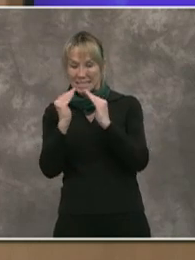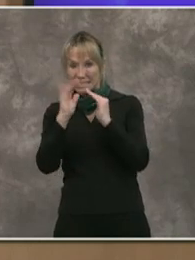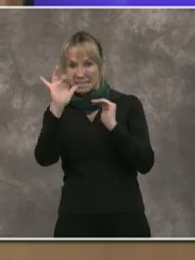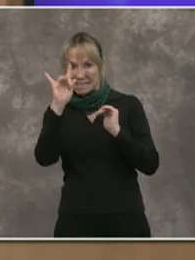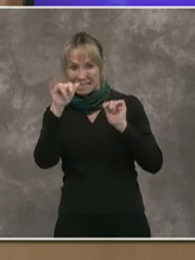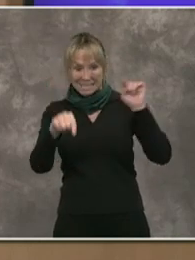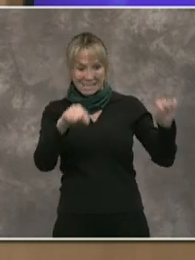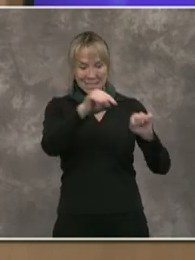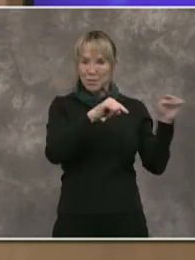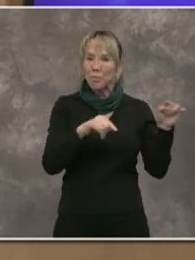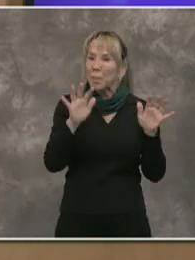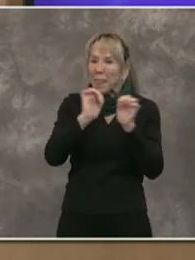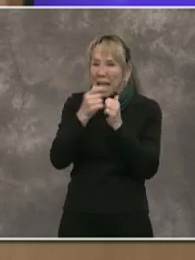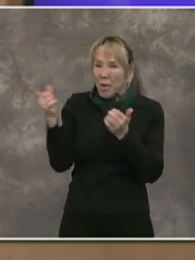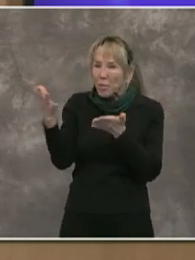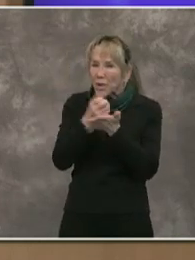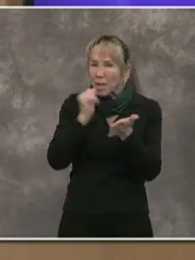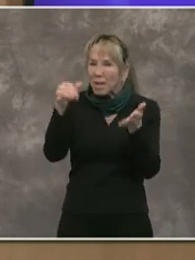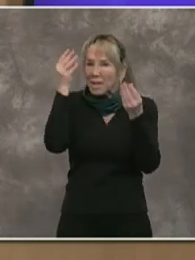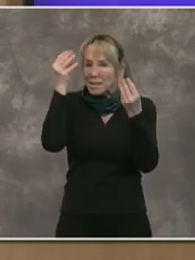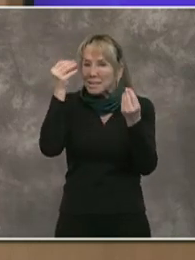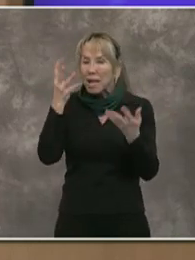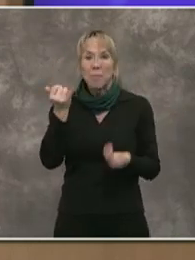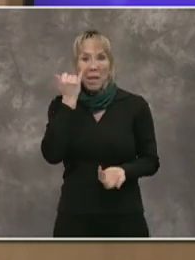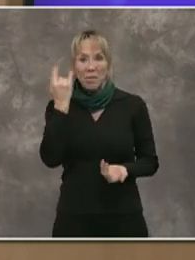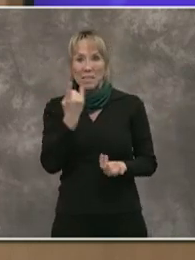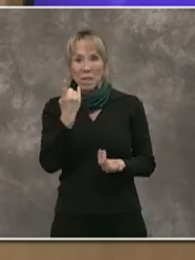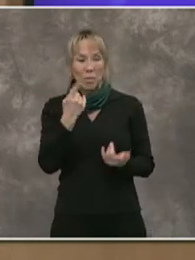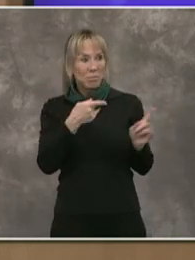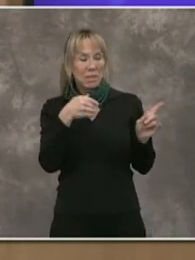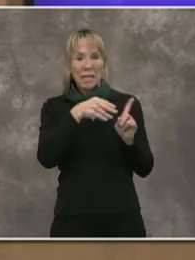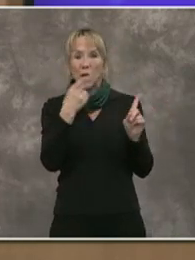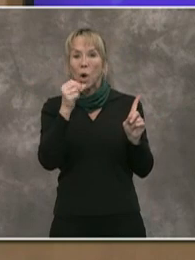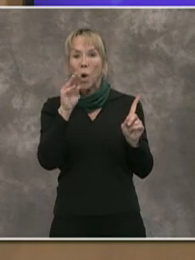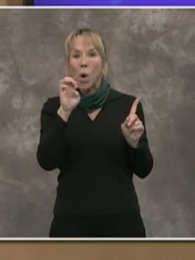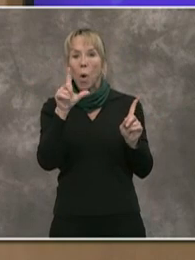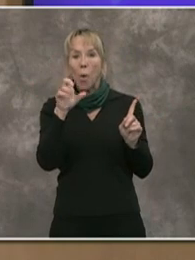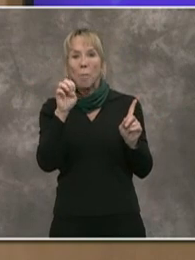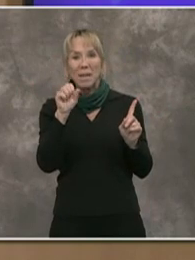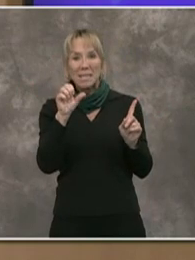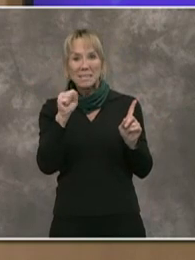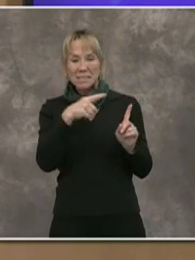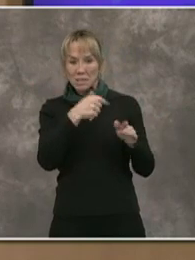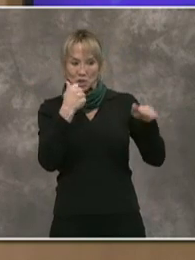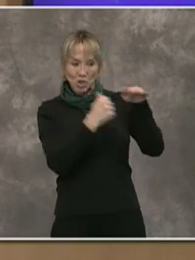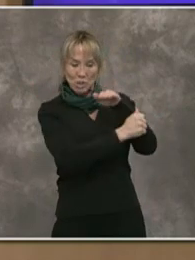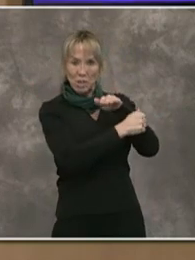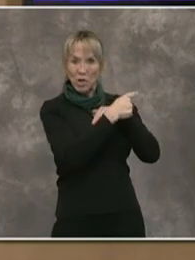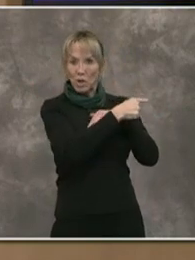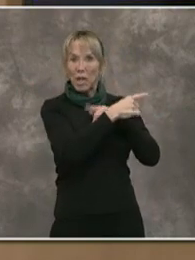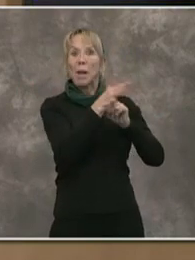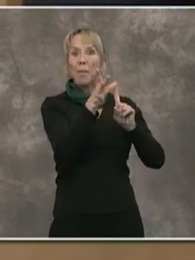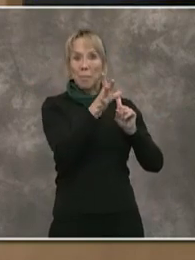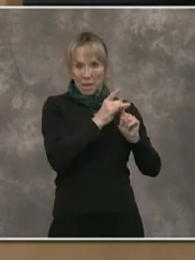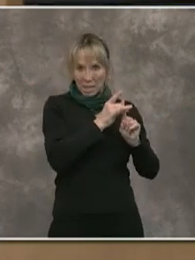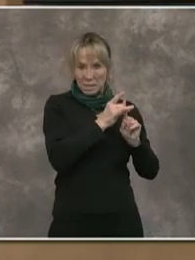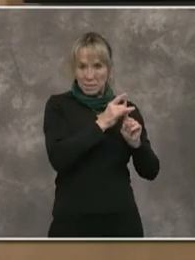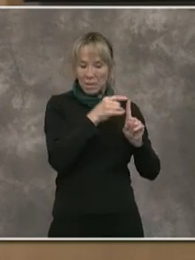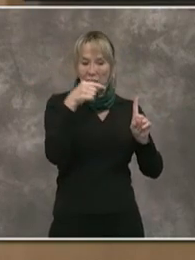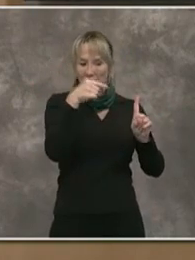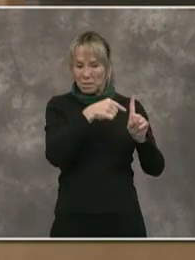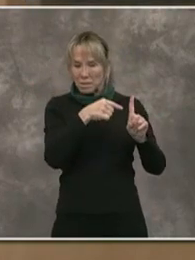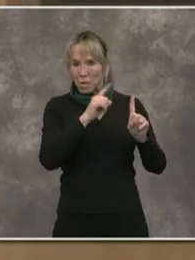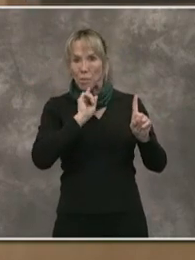is collected? For example, if someone who is staying at a homeless shelter, if they test positive, are they reported as residing in the city of that